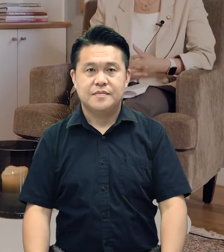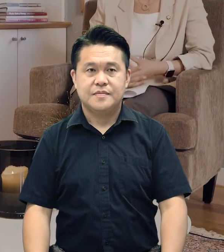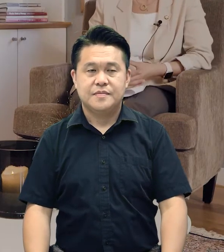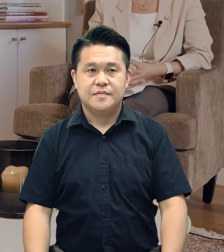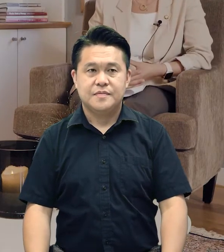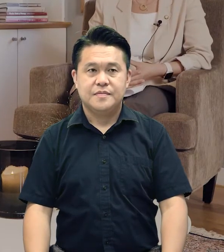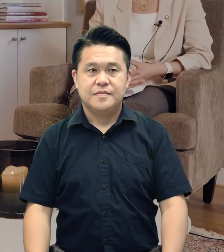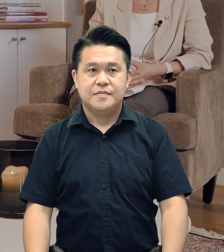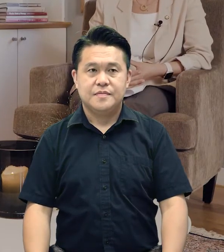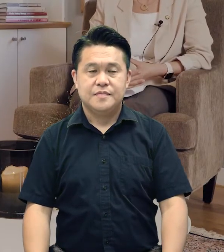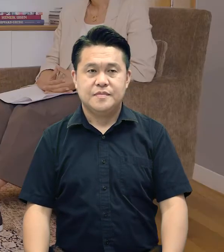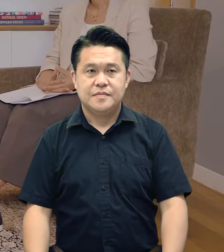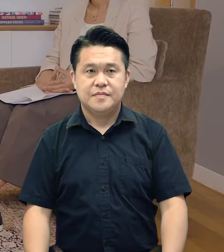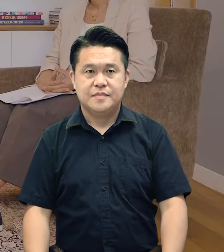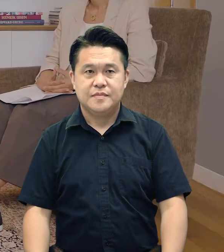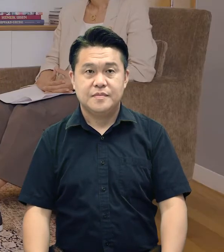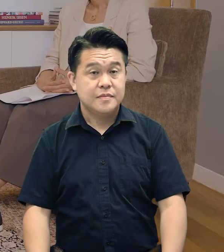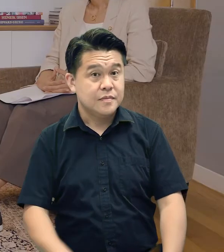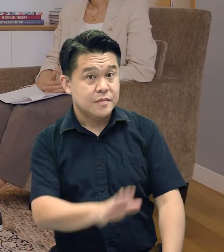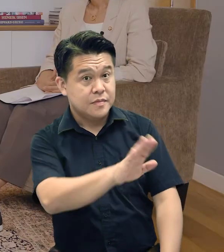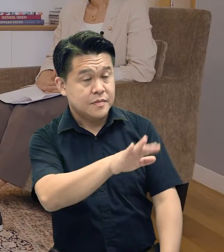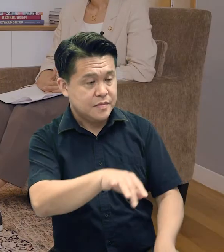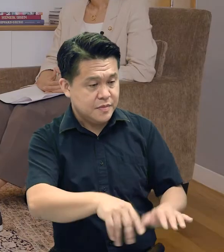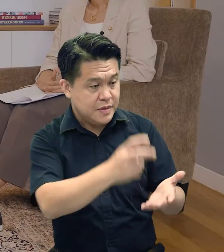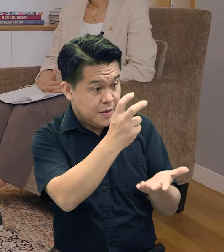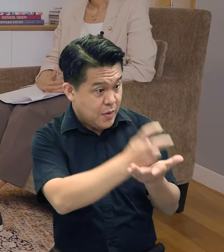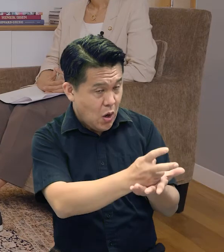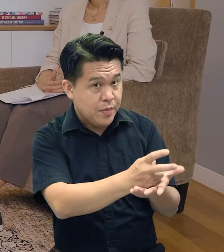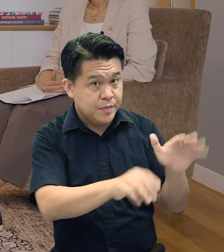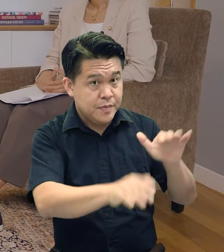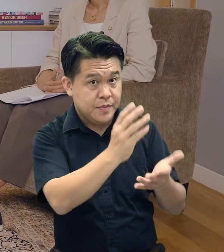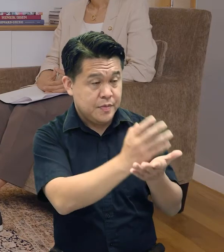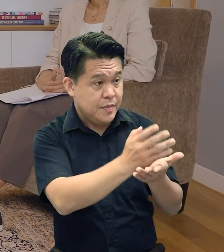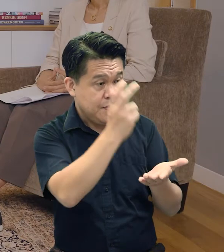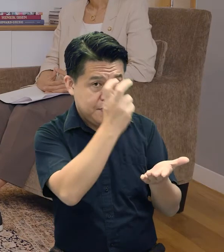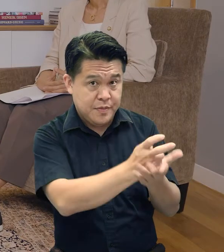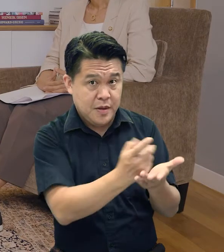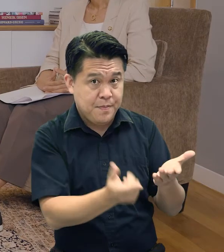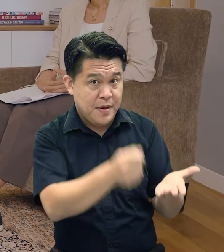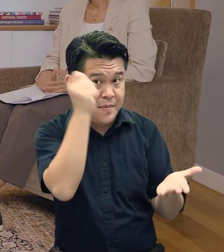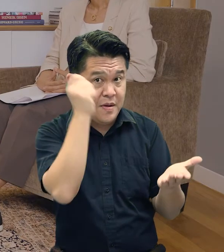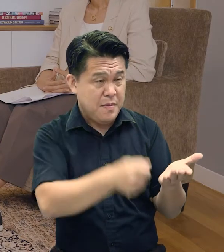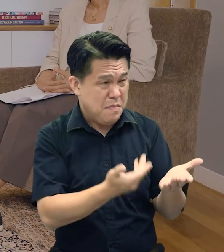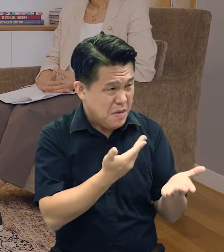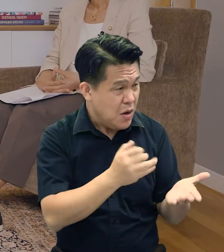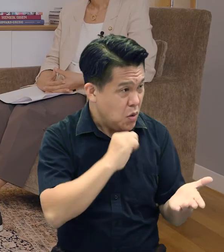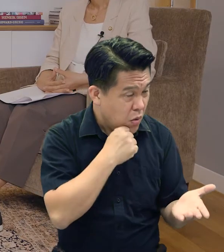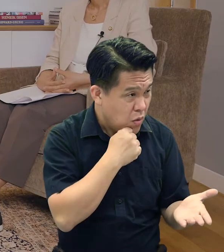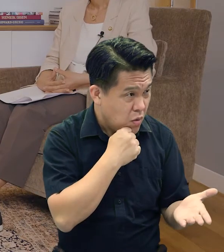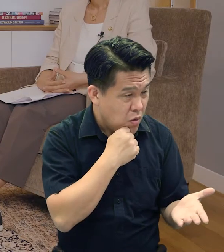people. So you don't think that the act will be